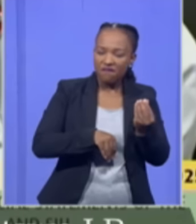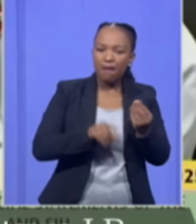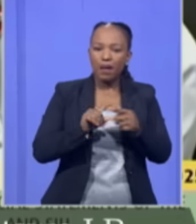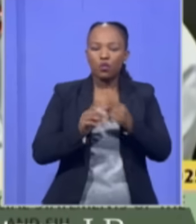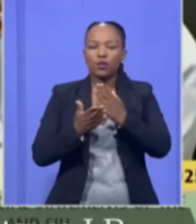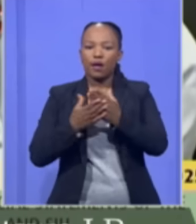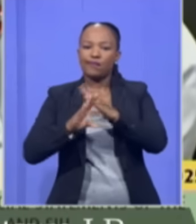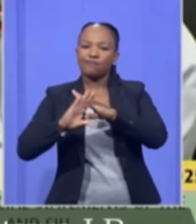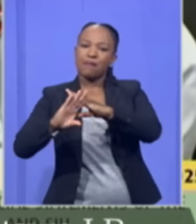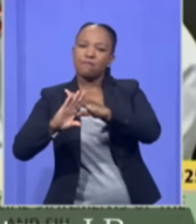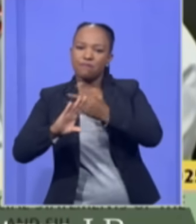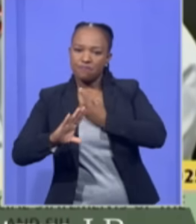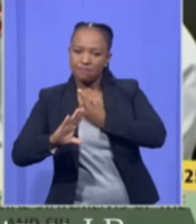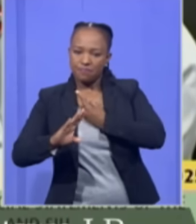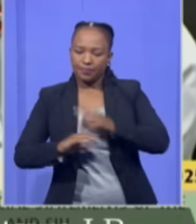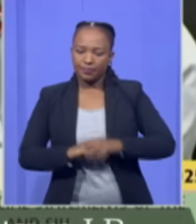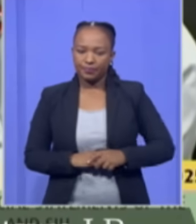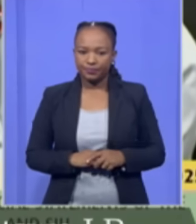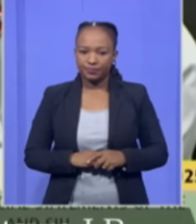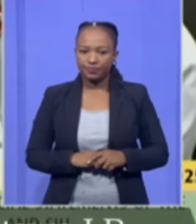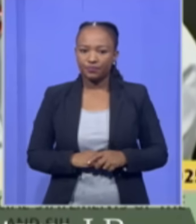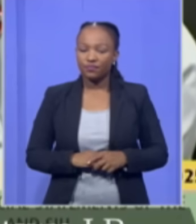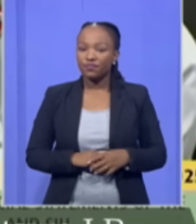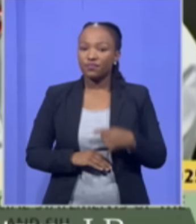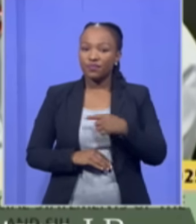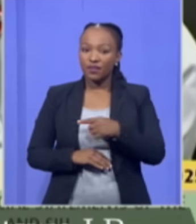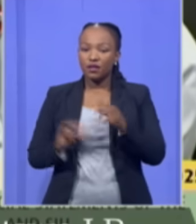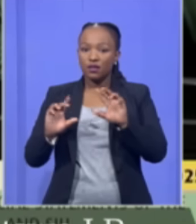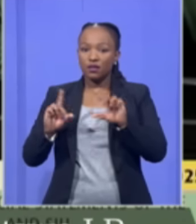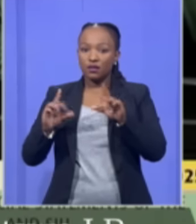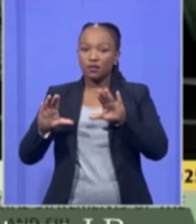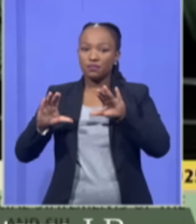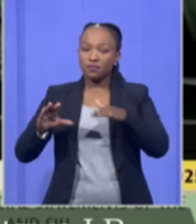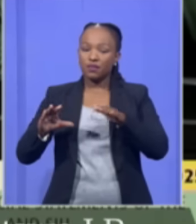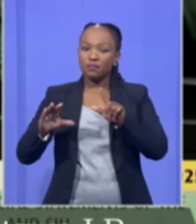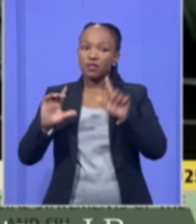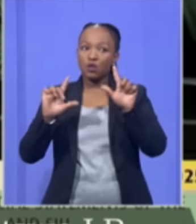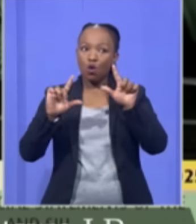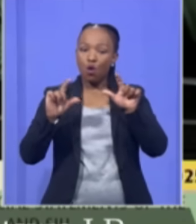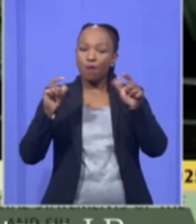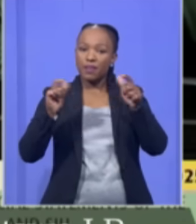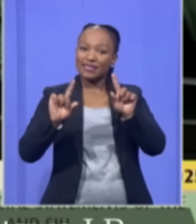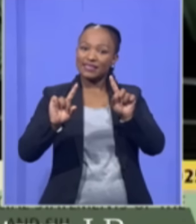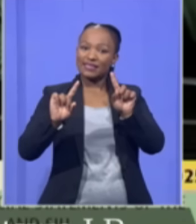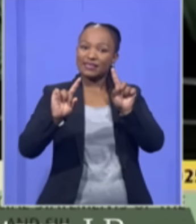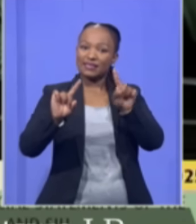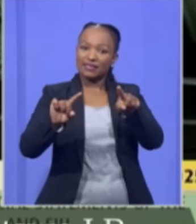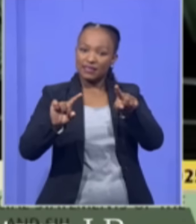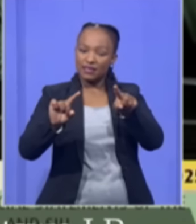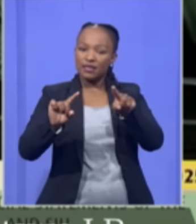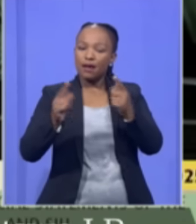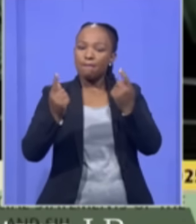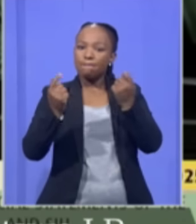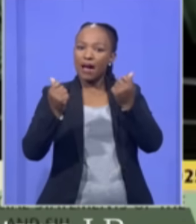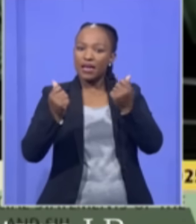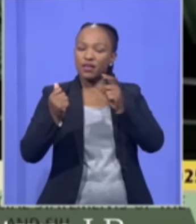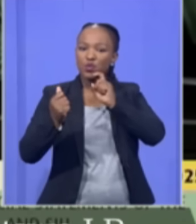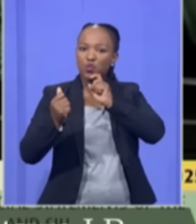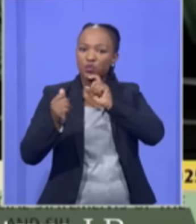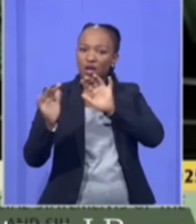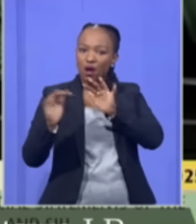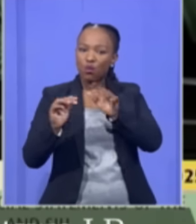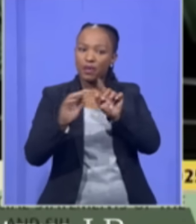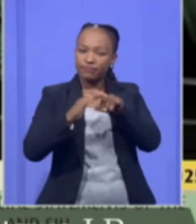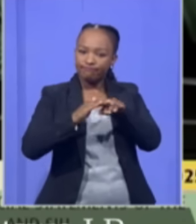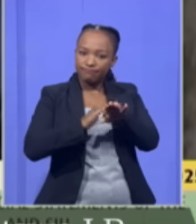la naha la Sesole le boetse le mmengwe ho hlella ka pela komiti e tadimaneng le mafapha mmuso tshebedisong ya ditjhelete ya Ellen Scopa